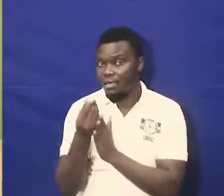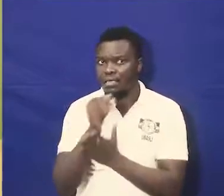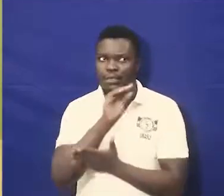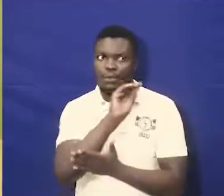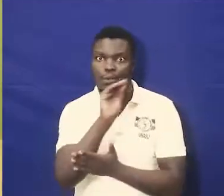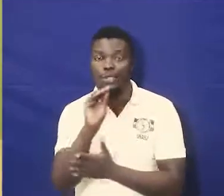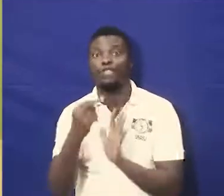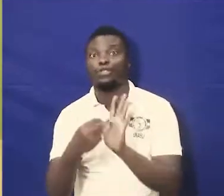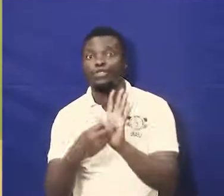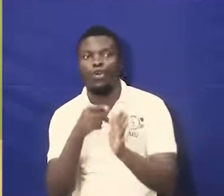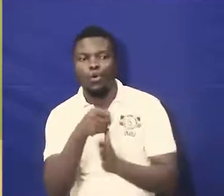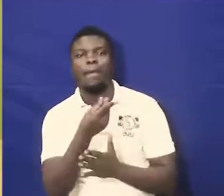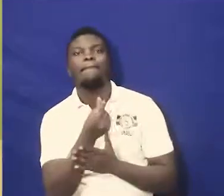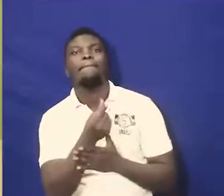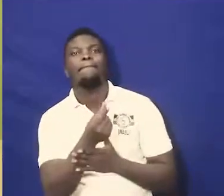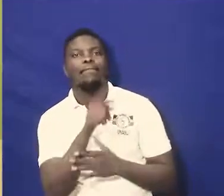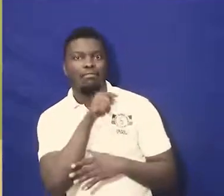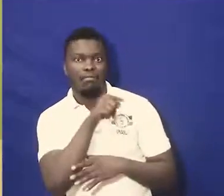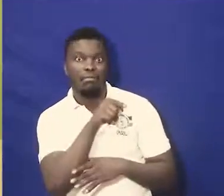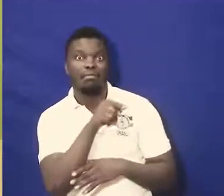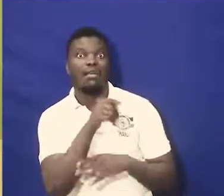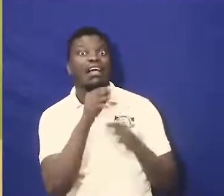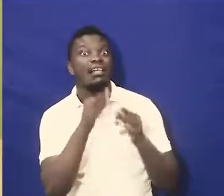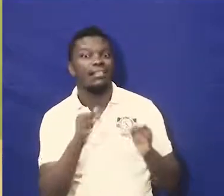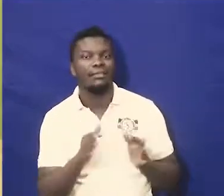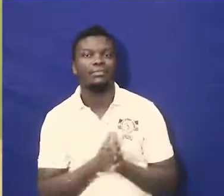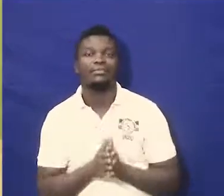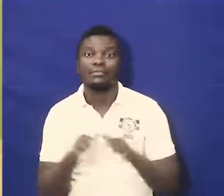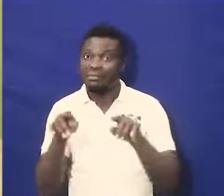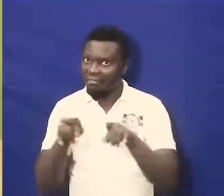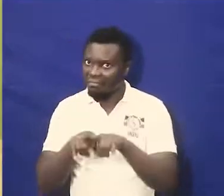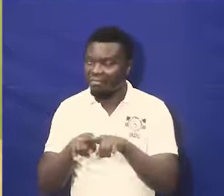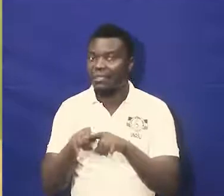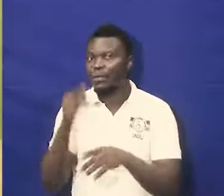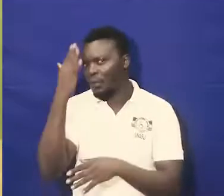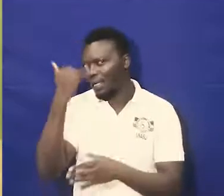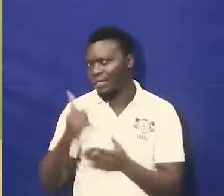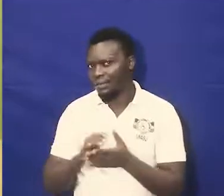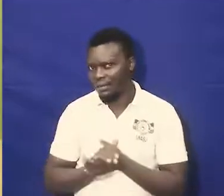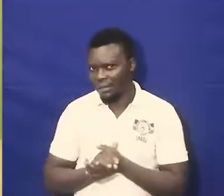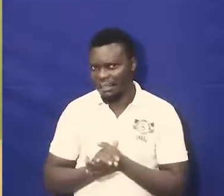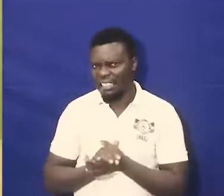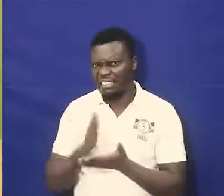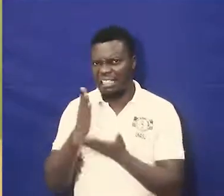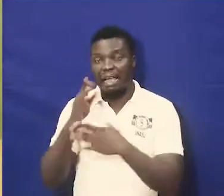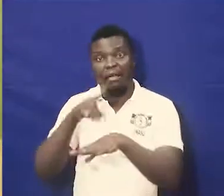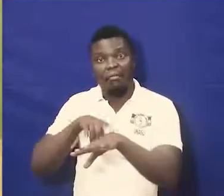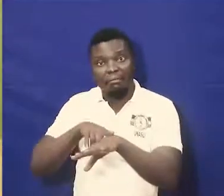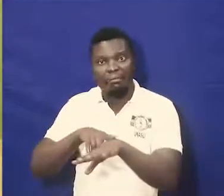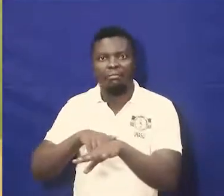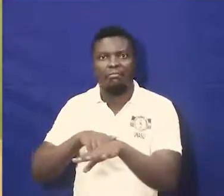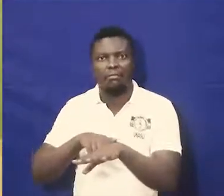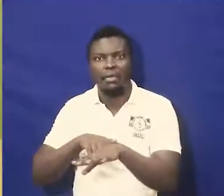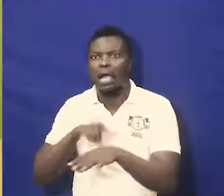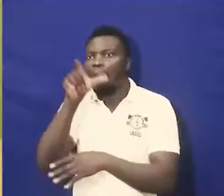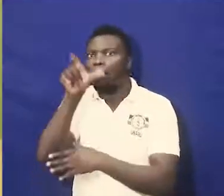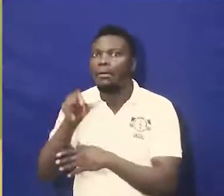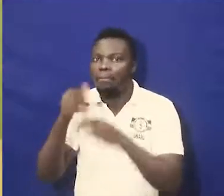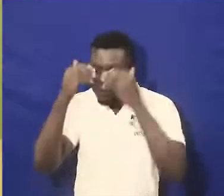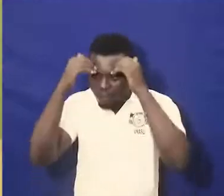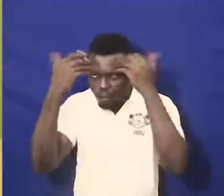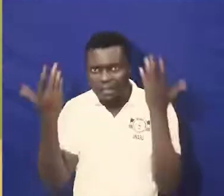that this is the price for this item. That is also partly because at times the shopkeeper might forget the